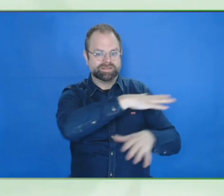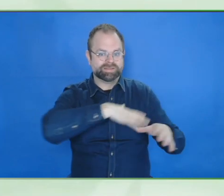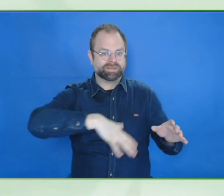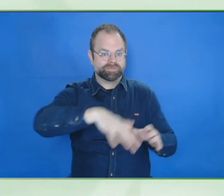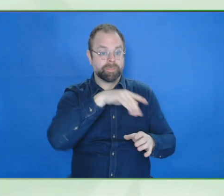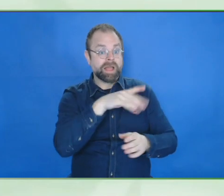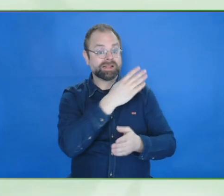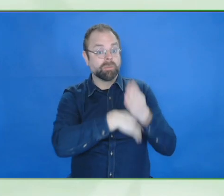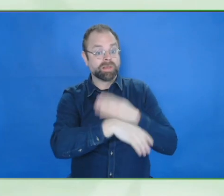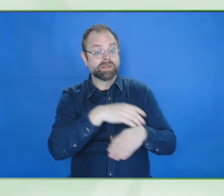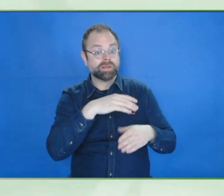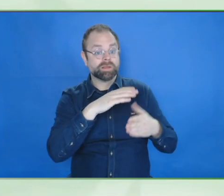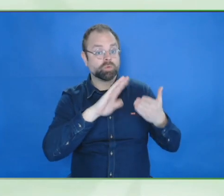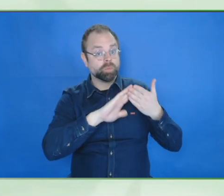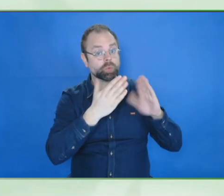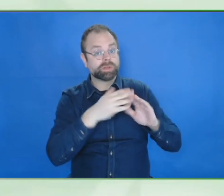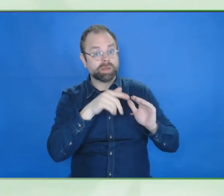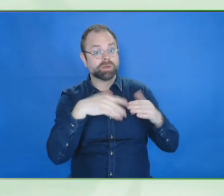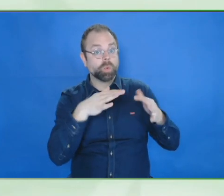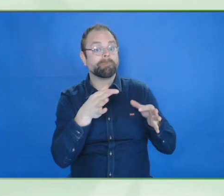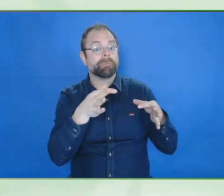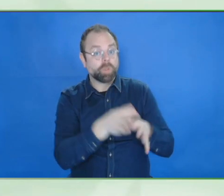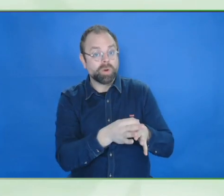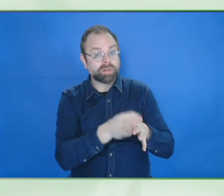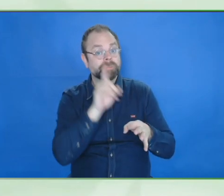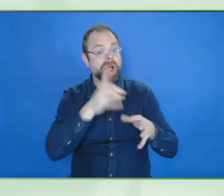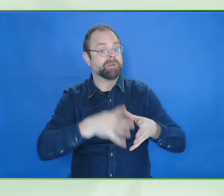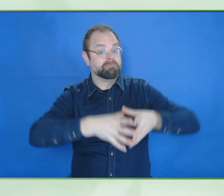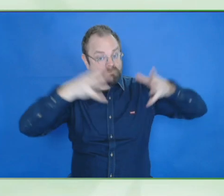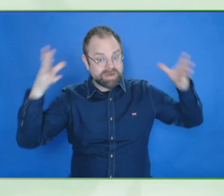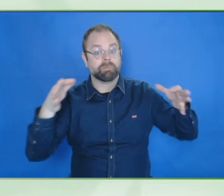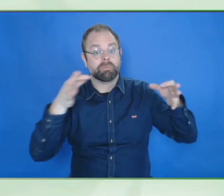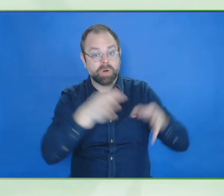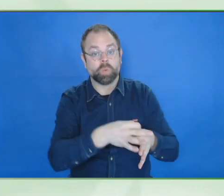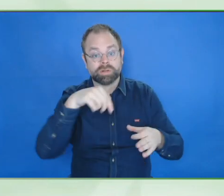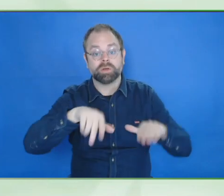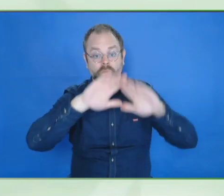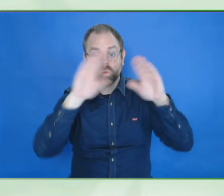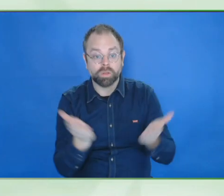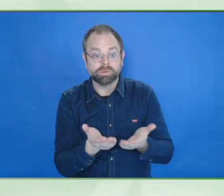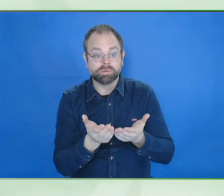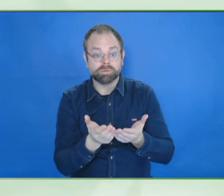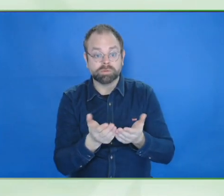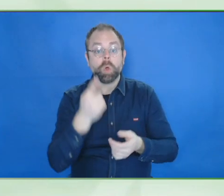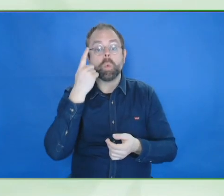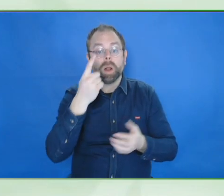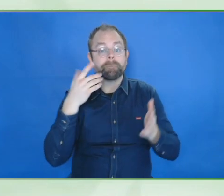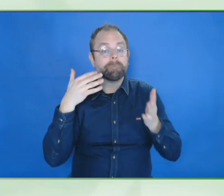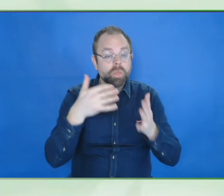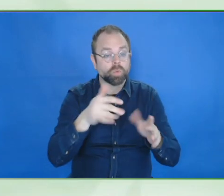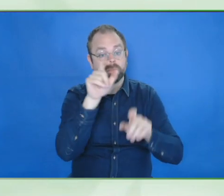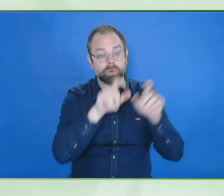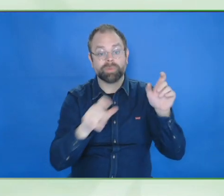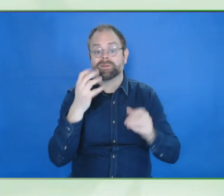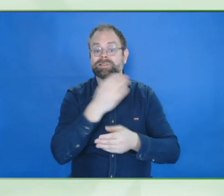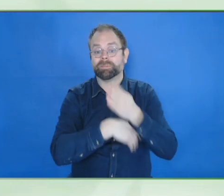For comparison purposes, that market is almost as big as China, right, in terms of the market opportunity for disabled people.